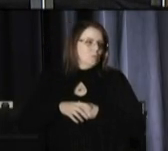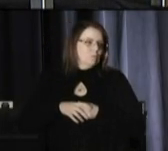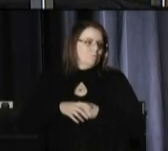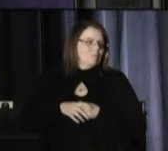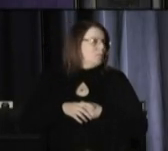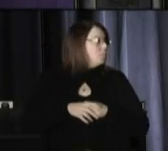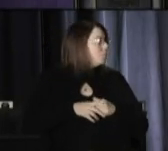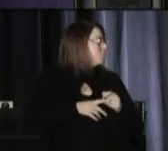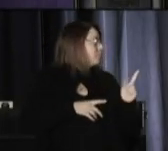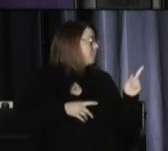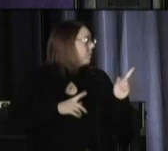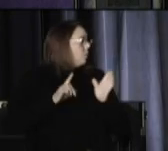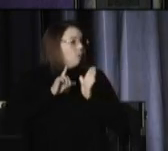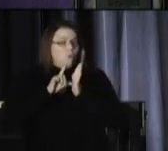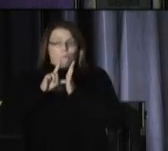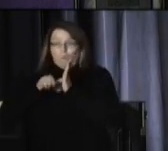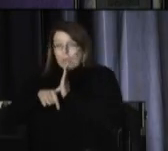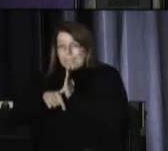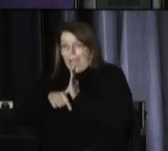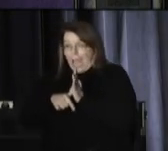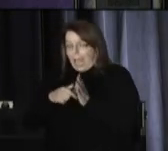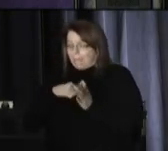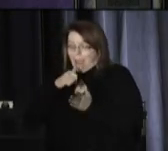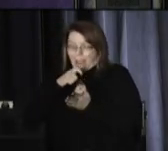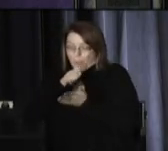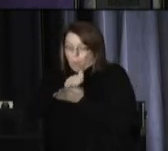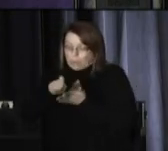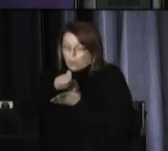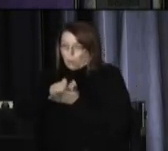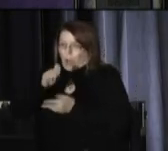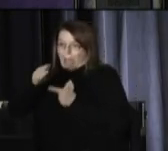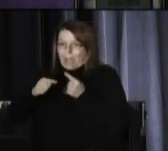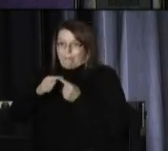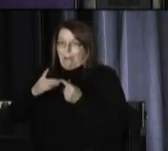For a time, I wasn't writing about my father.